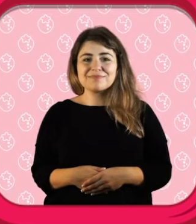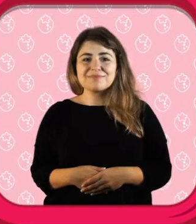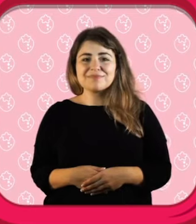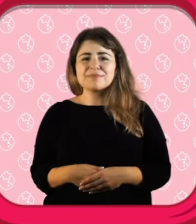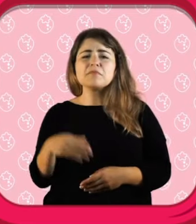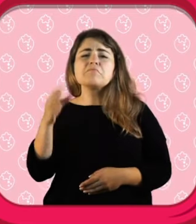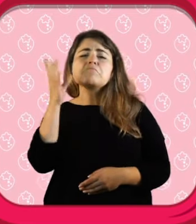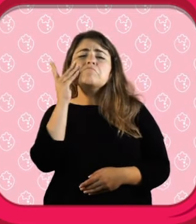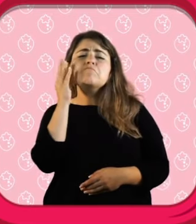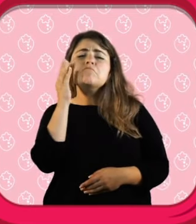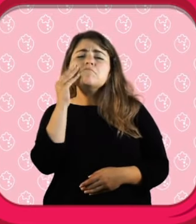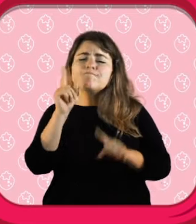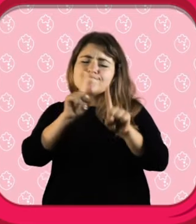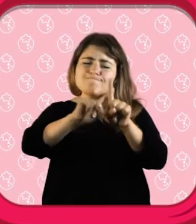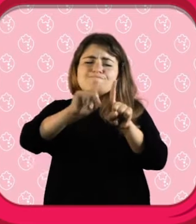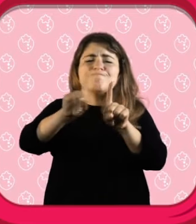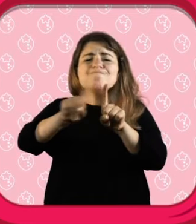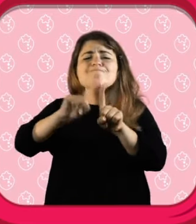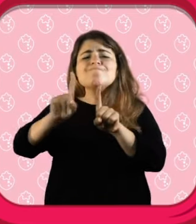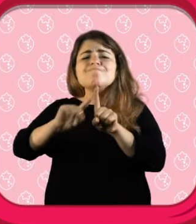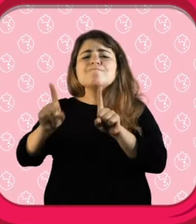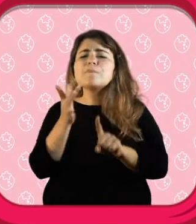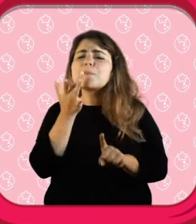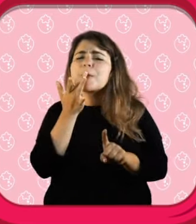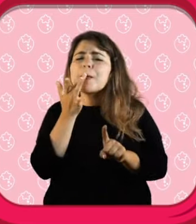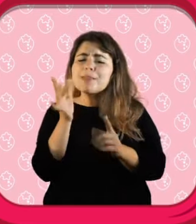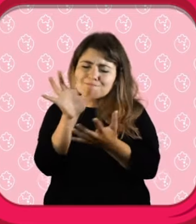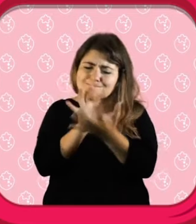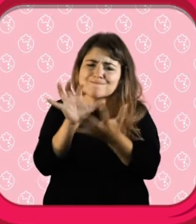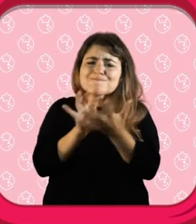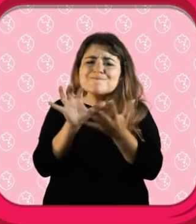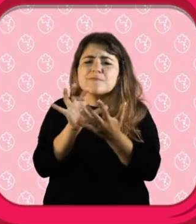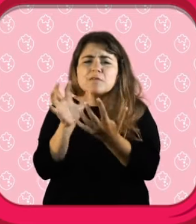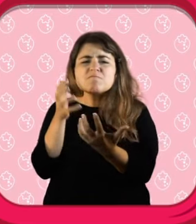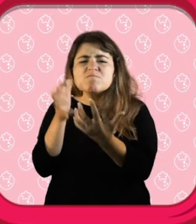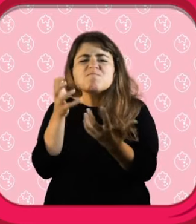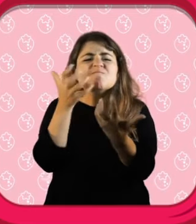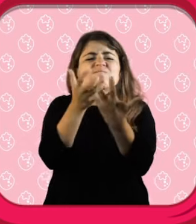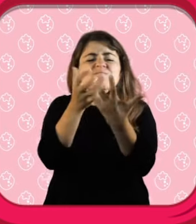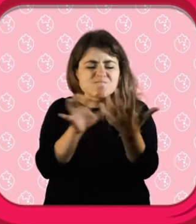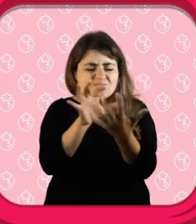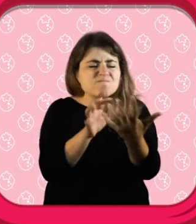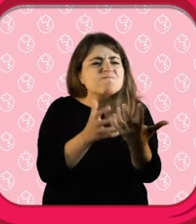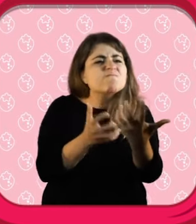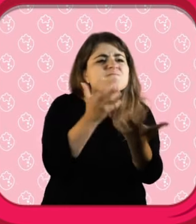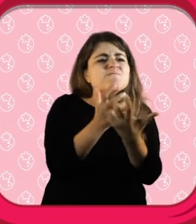Press and hold the button to fill the cup with slush. Creative and mix and match the flavors.